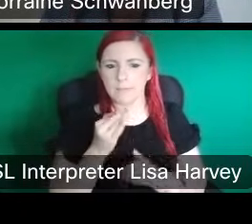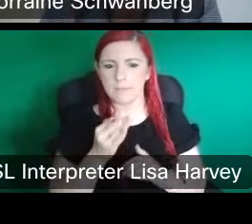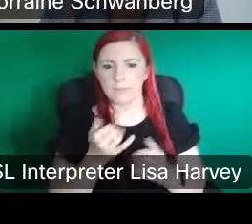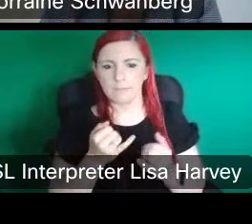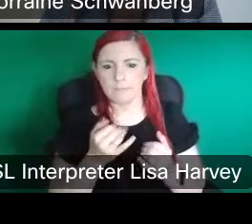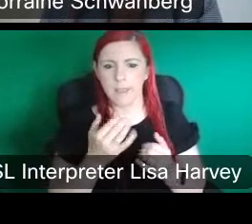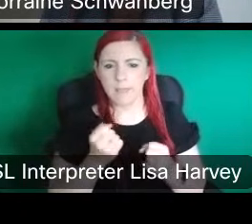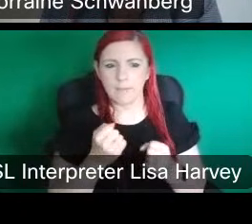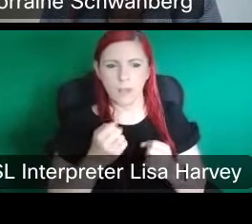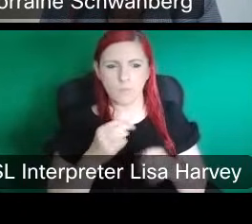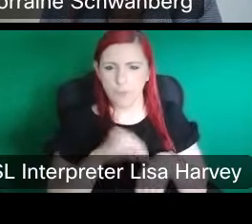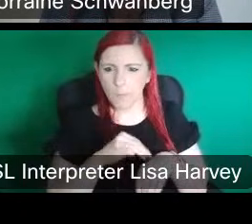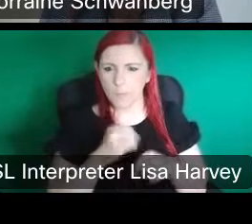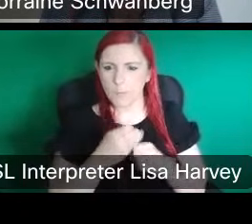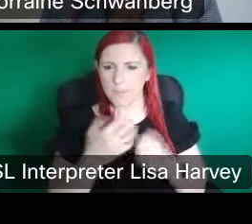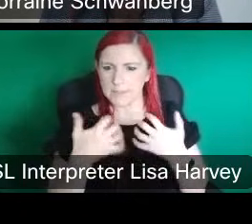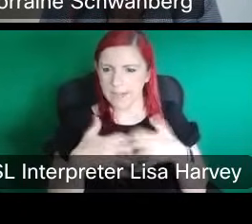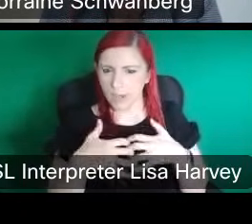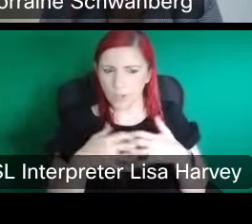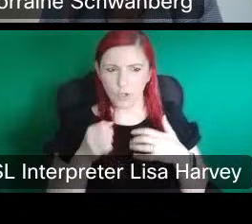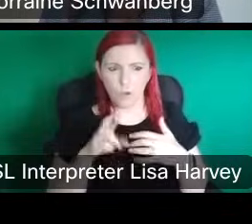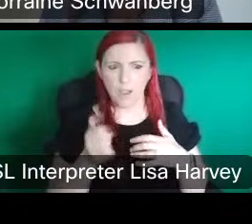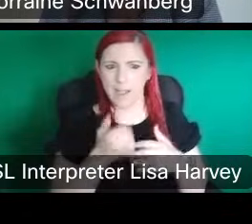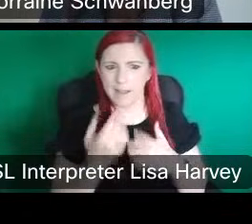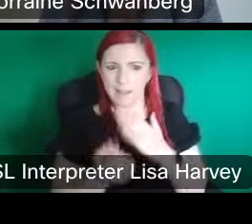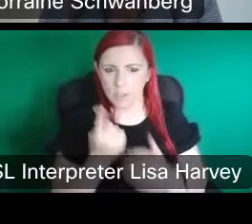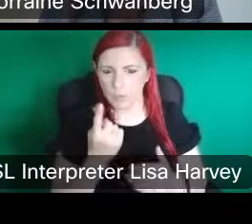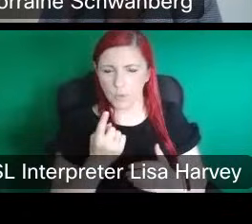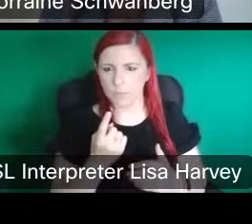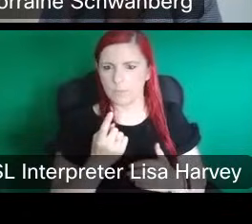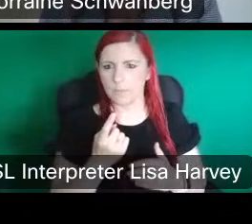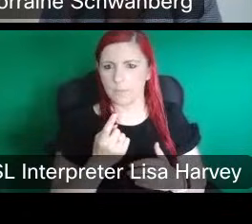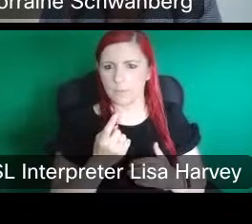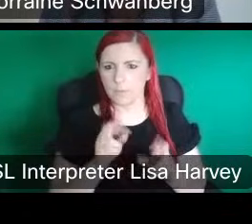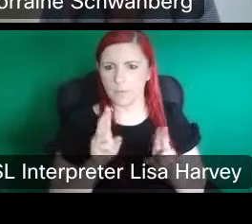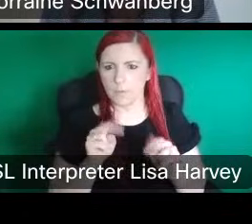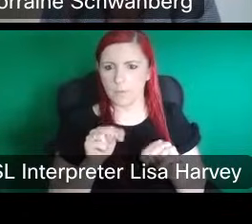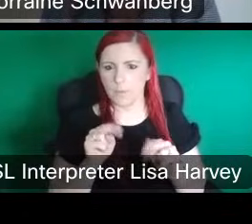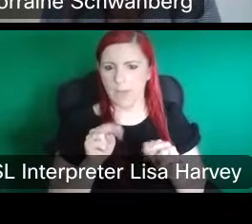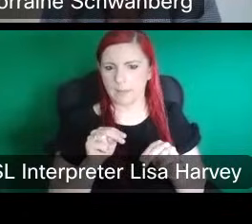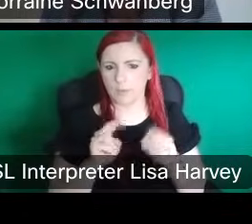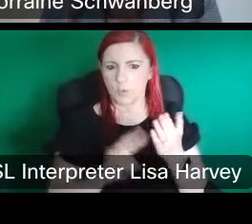with technology, you can dial in and listen to the audio in any case.